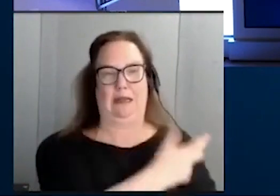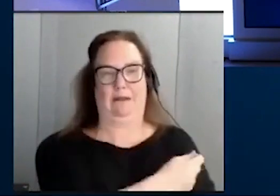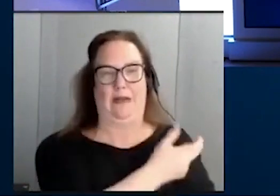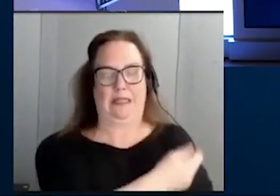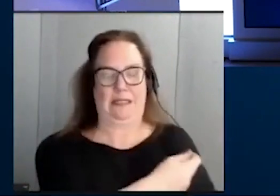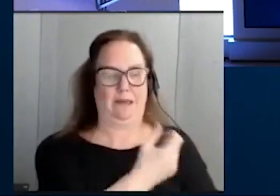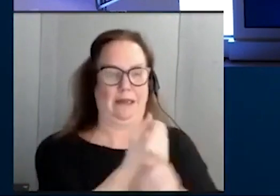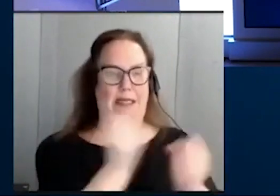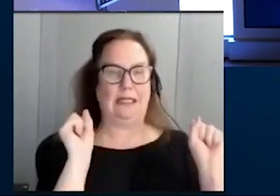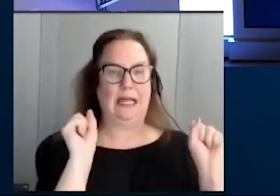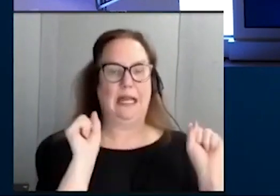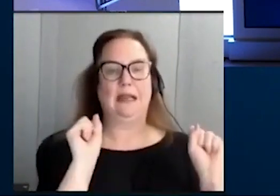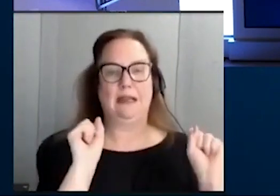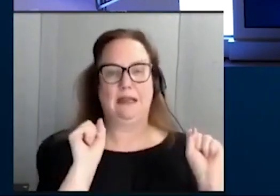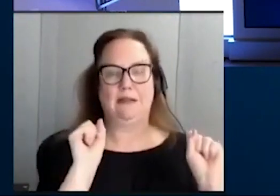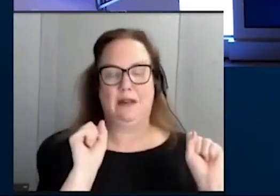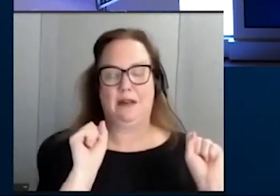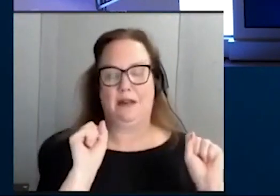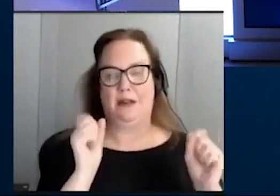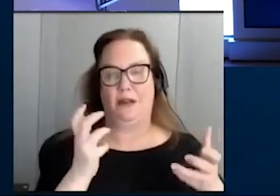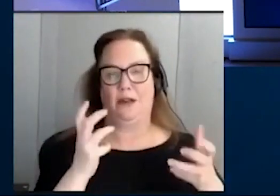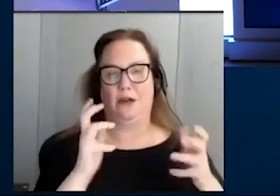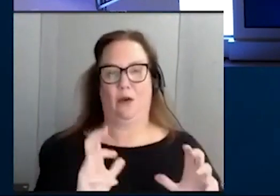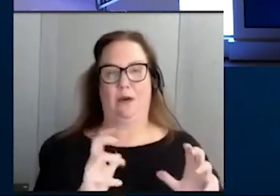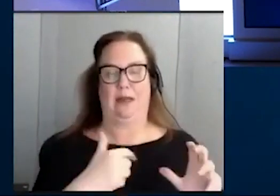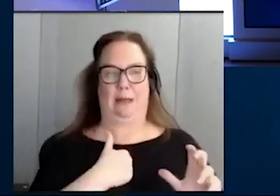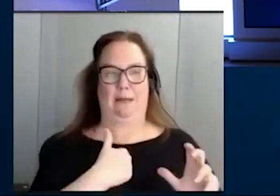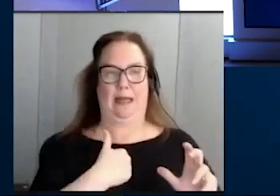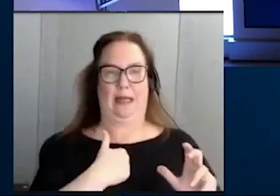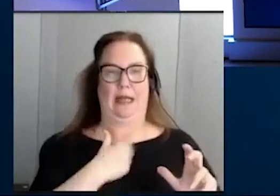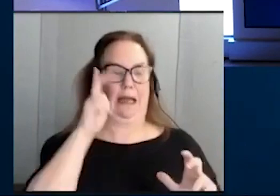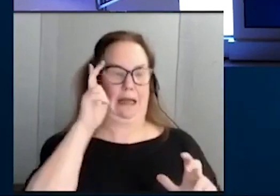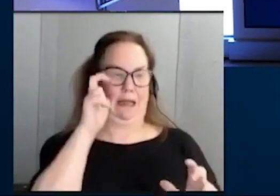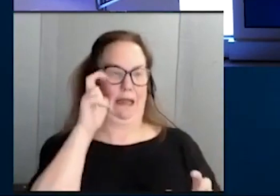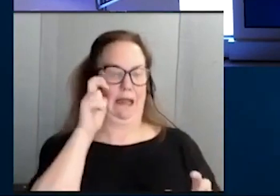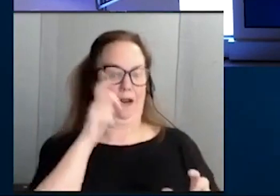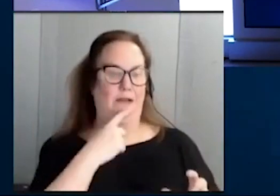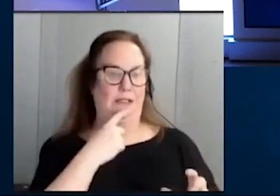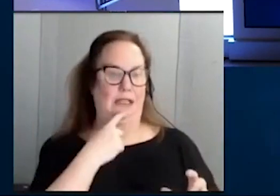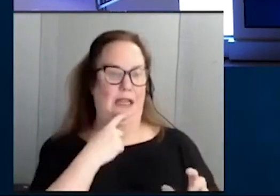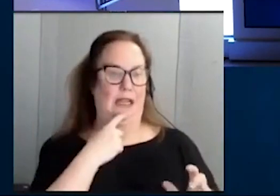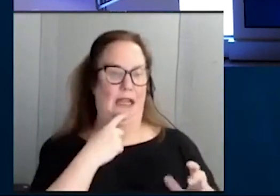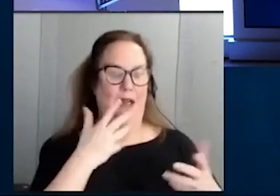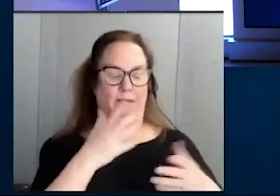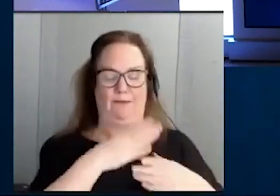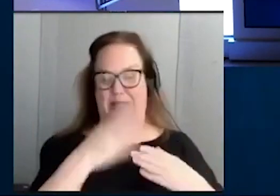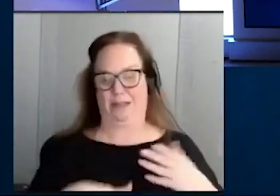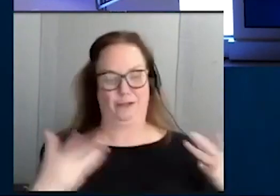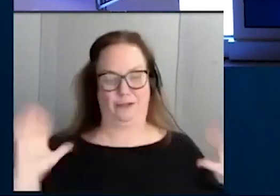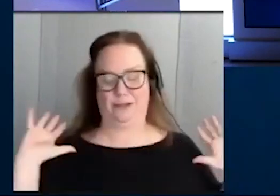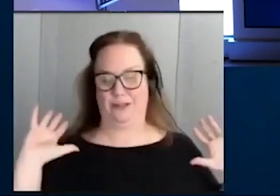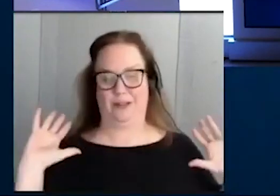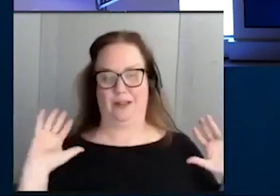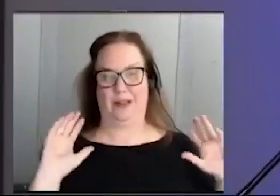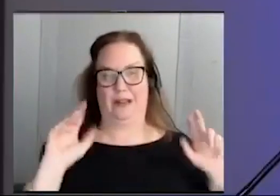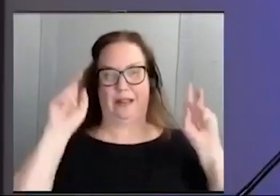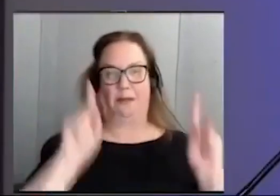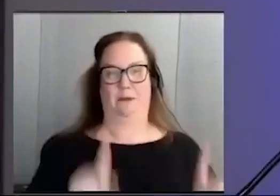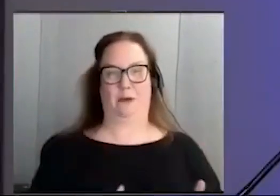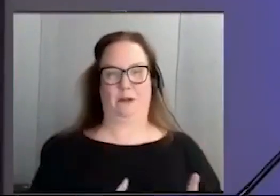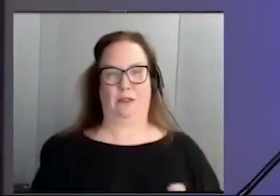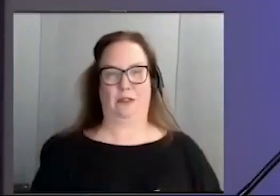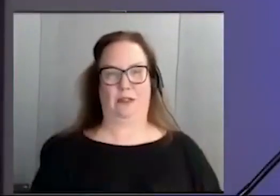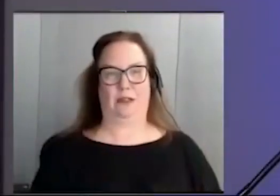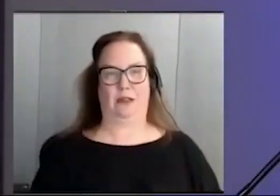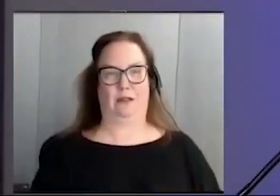safe. And, you don't want to be like me, but I get it. I hear him saying, I'm over it. I'm done kind of being that person. If you can't look at what